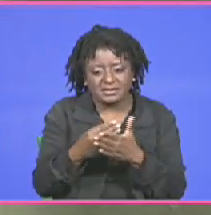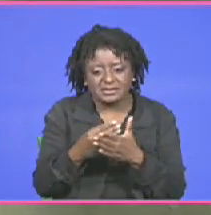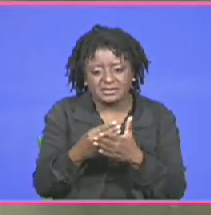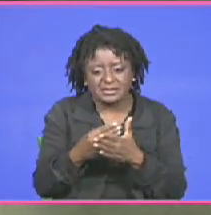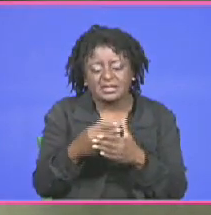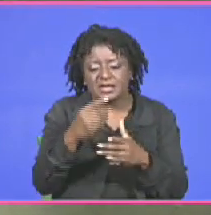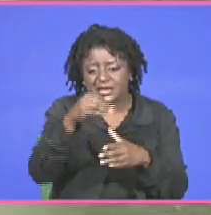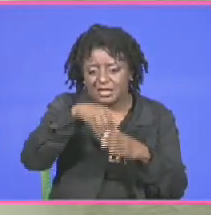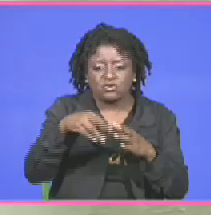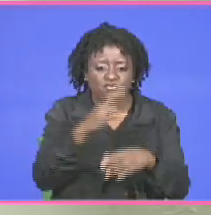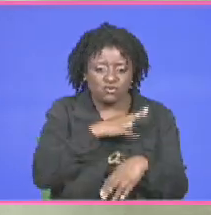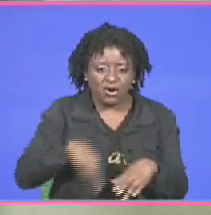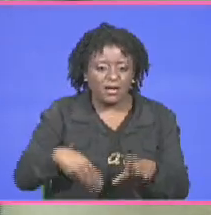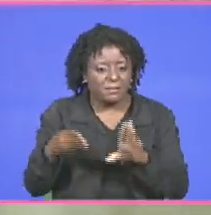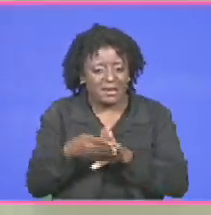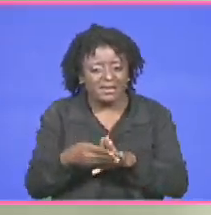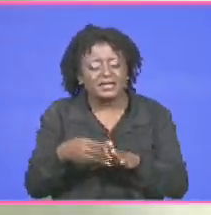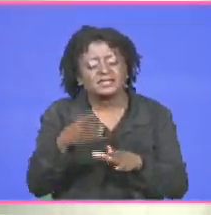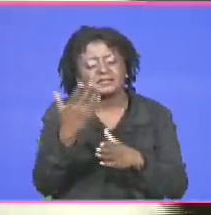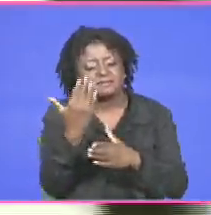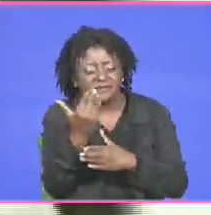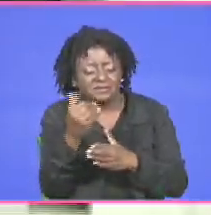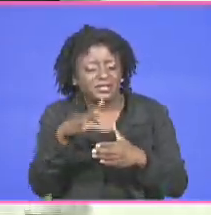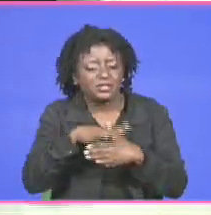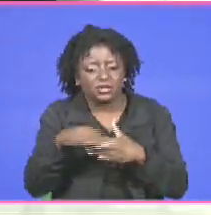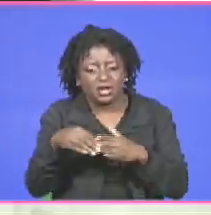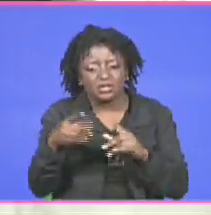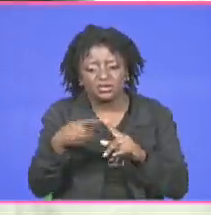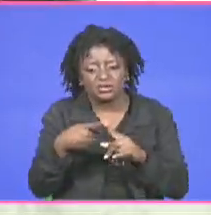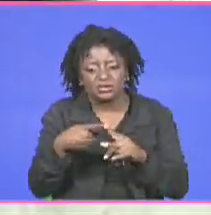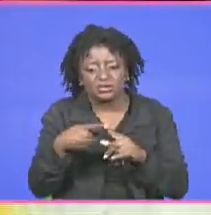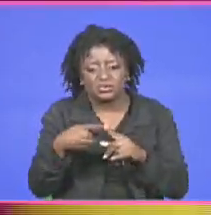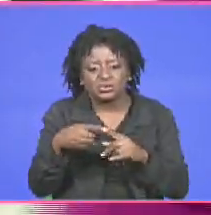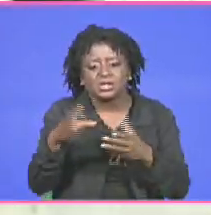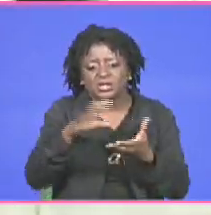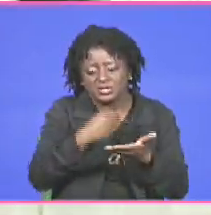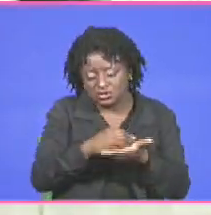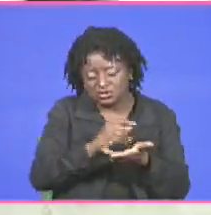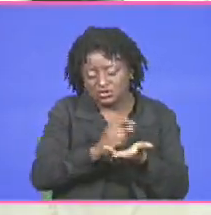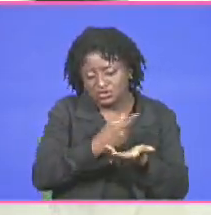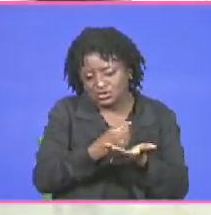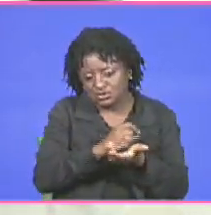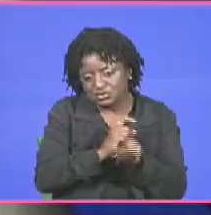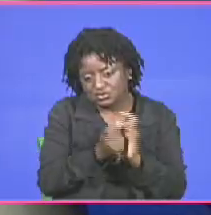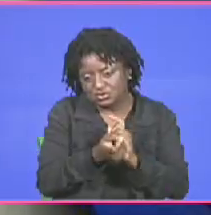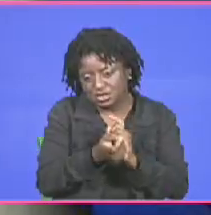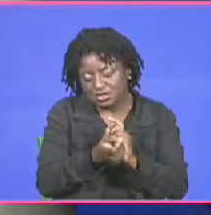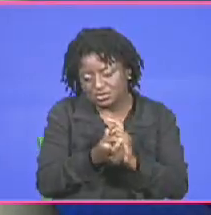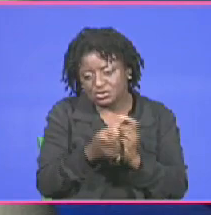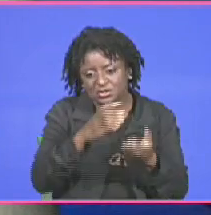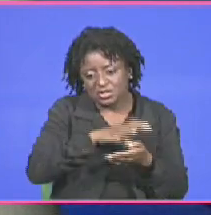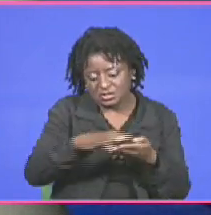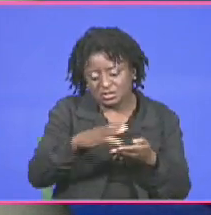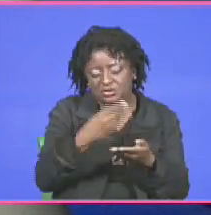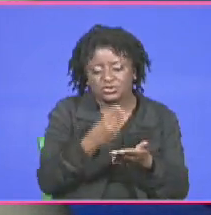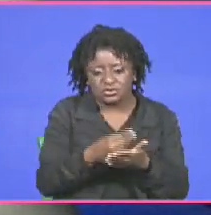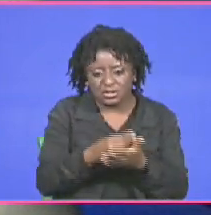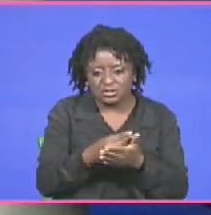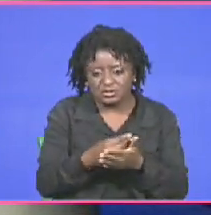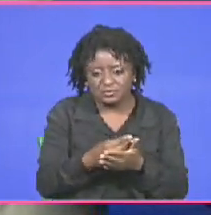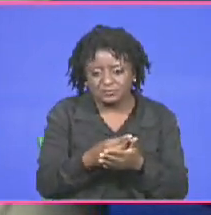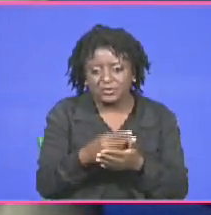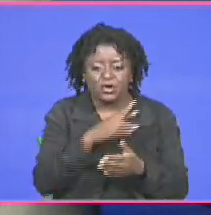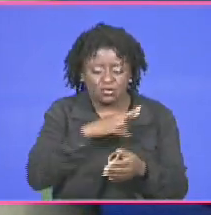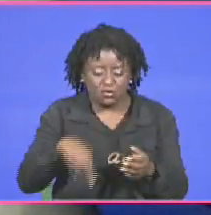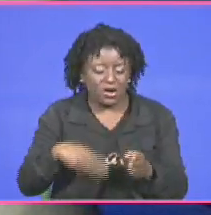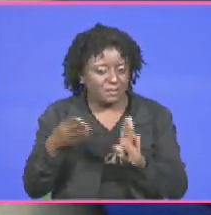one check. It's a move President of the Bahamas Financial Services Union, Teresa Mortimer, says she refuses to accept. And they tried it, you know, Royal Bank